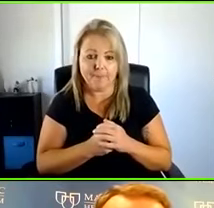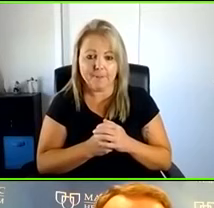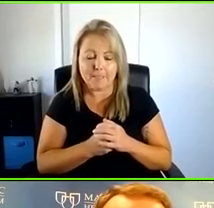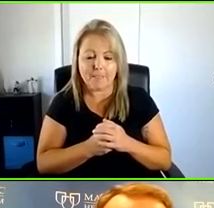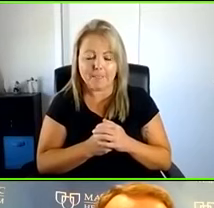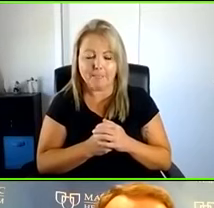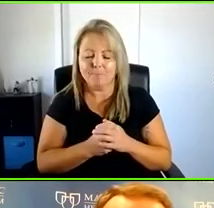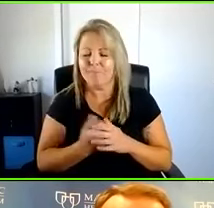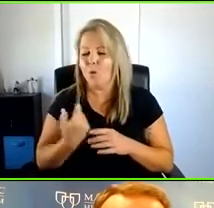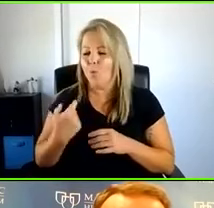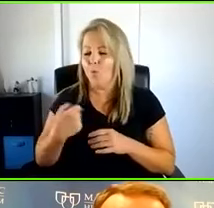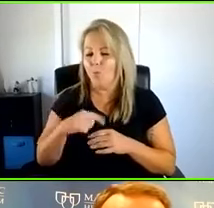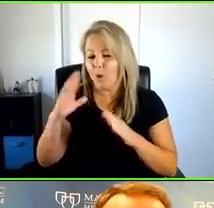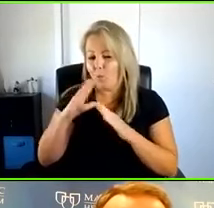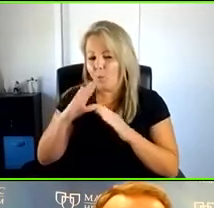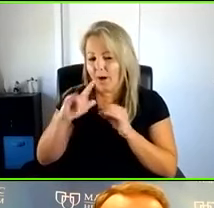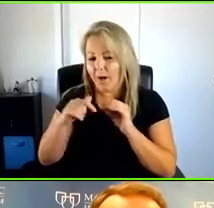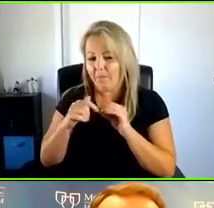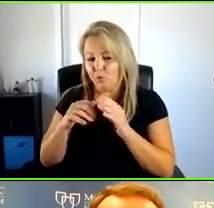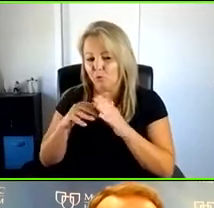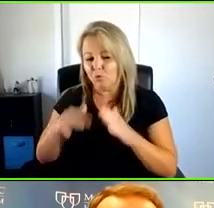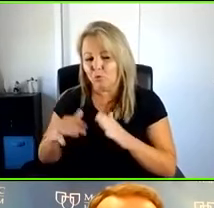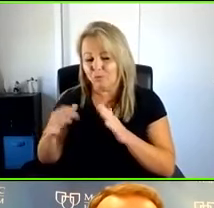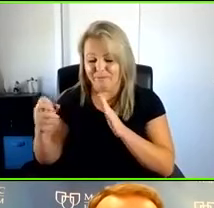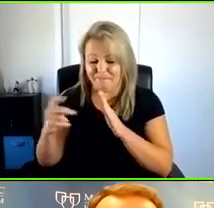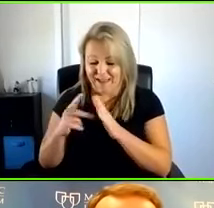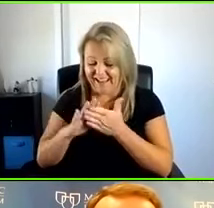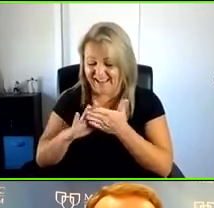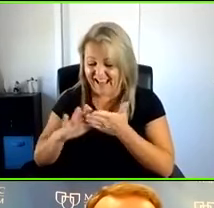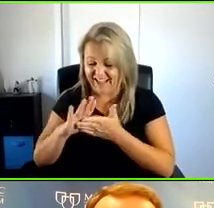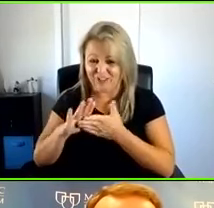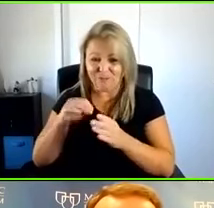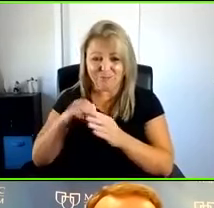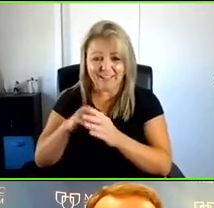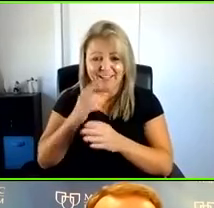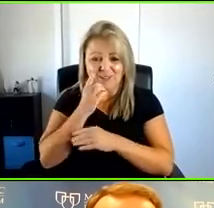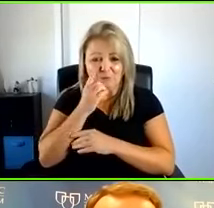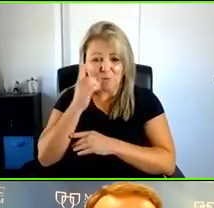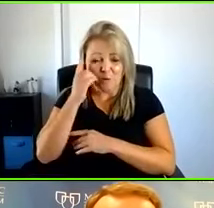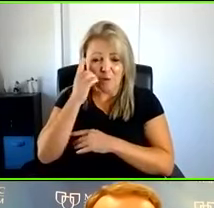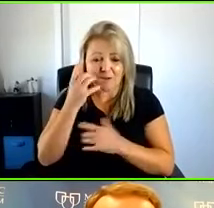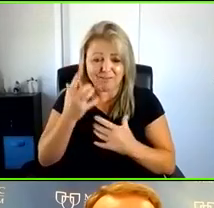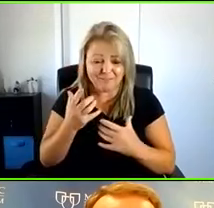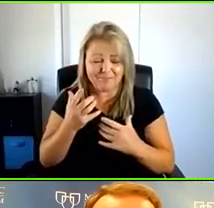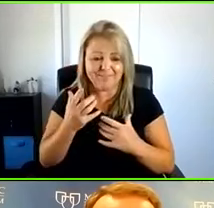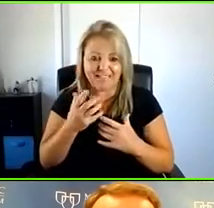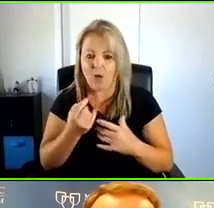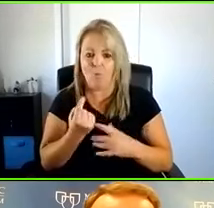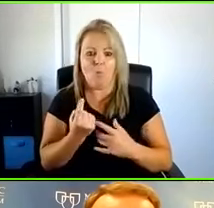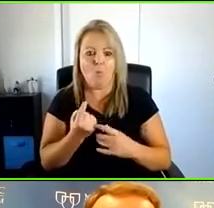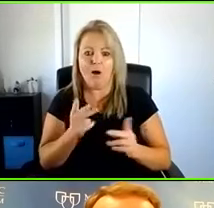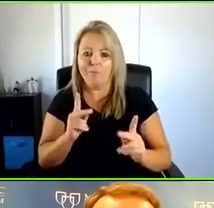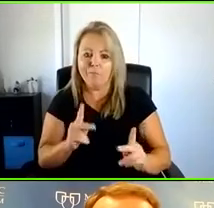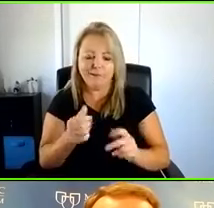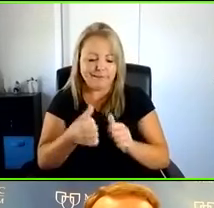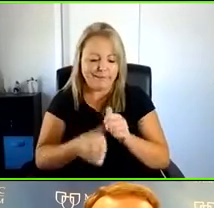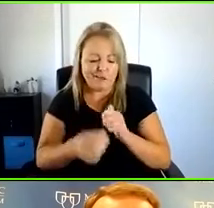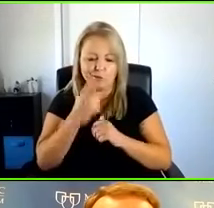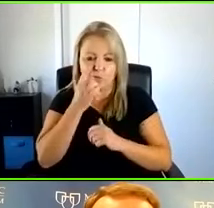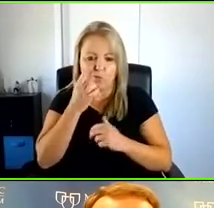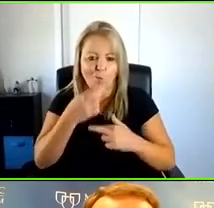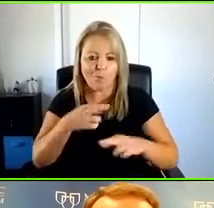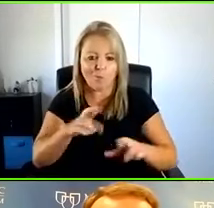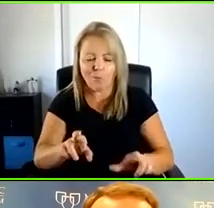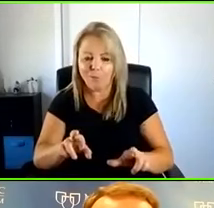Do we worry about students coming back at colleges and being in dorms, and even if they're one person per dorm room,